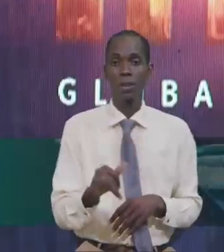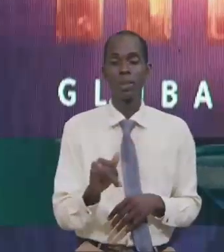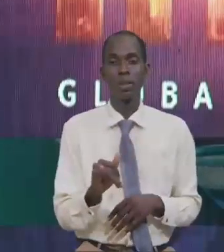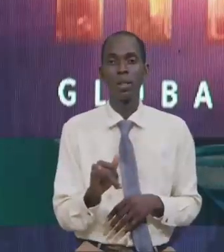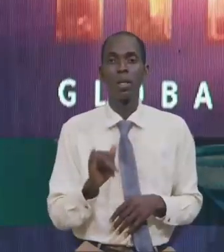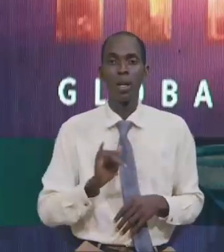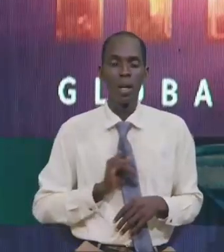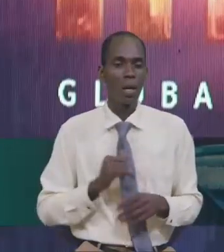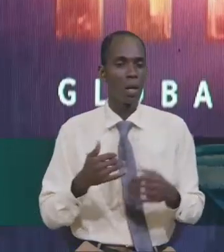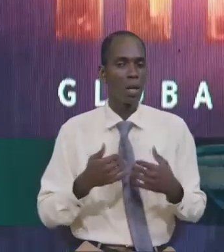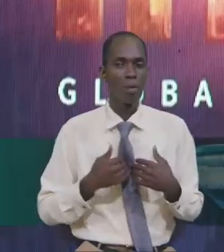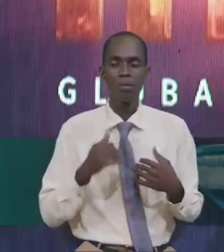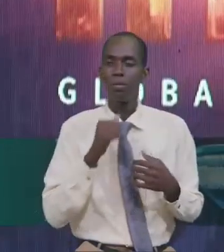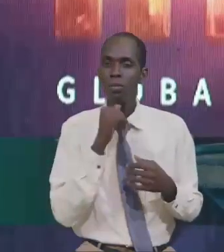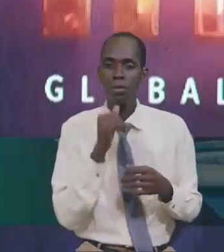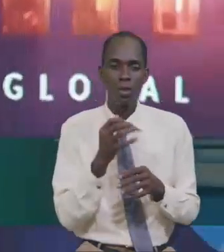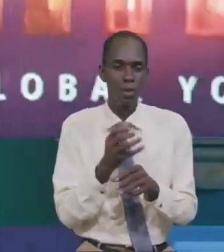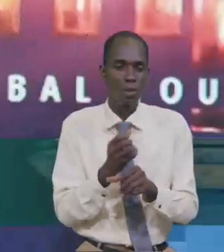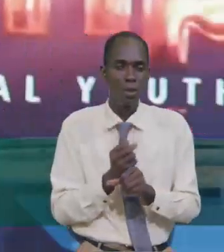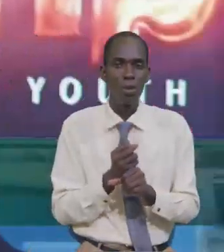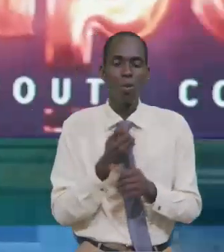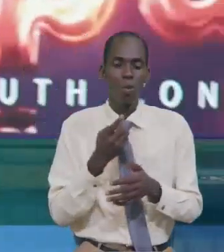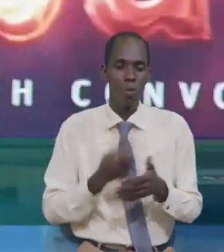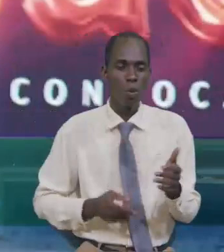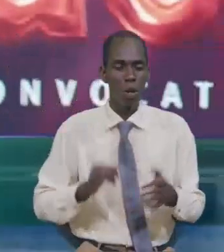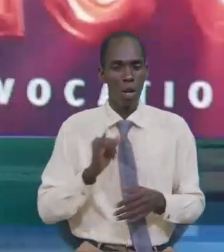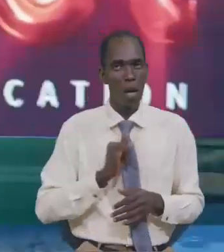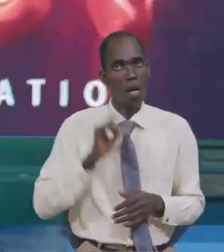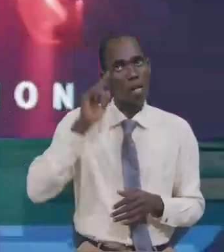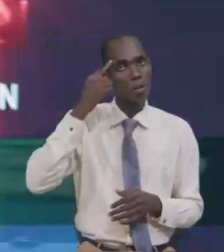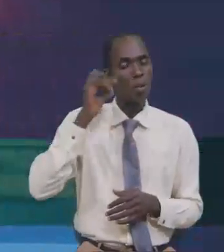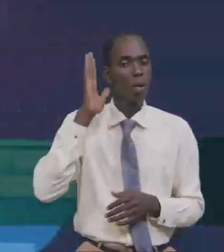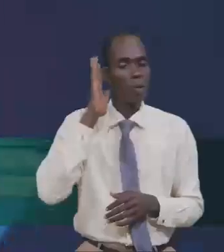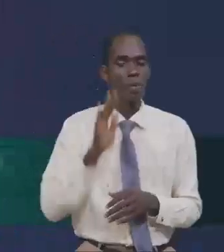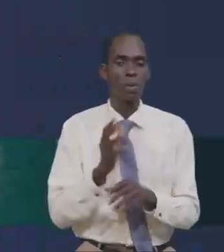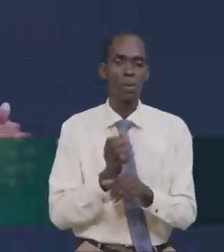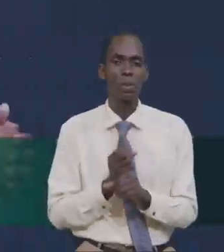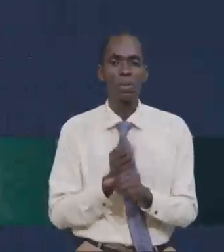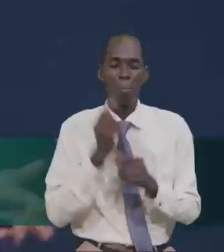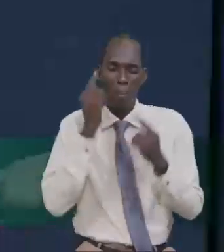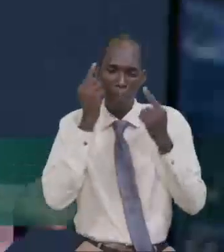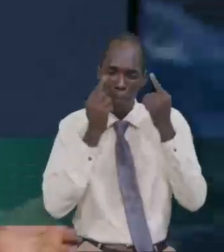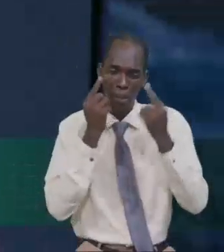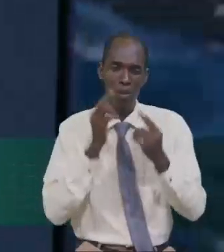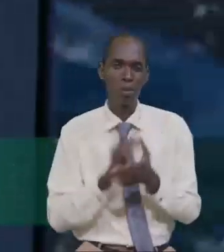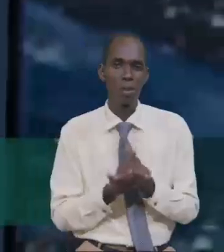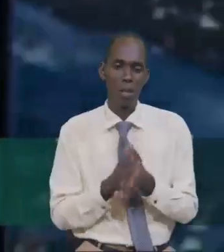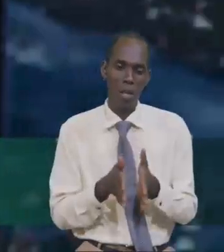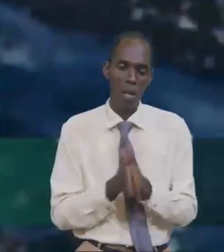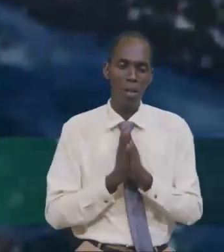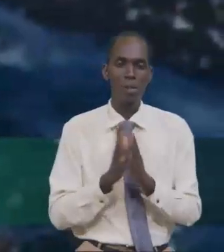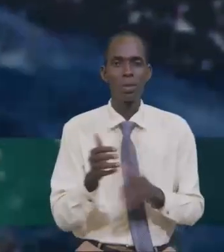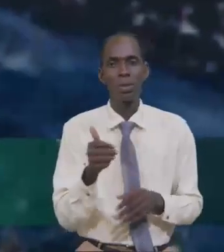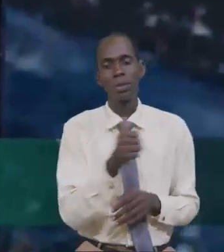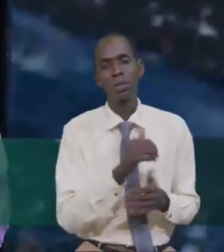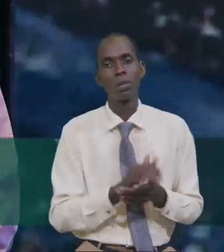Meditate. Ask yourself, if I go on in this same way, this same language,